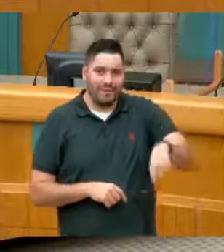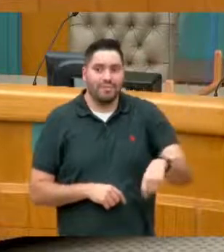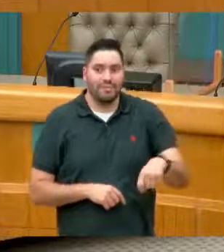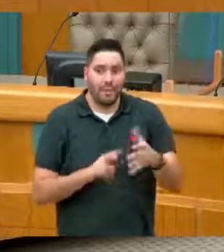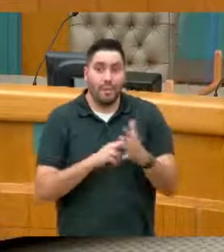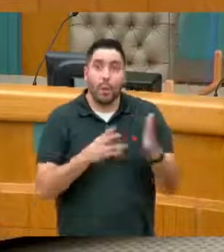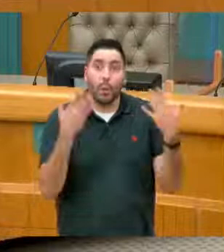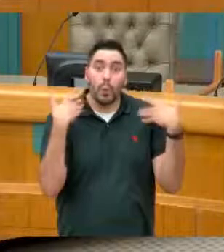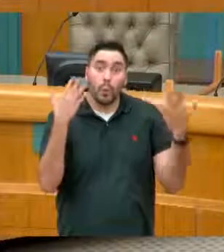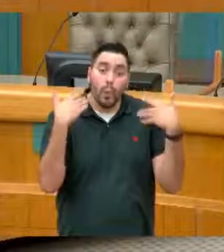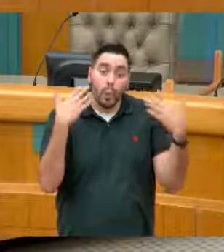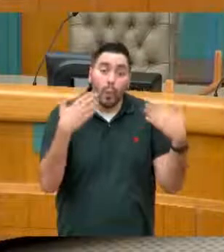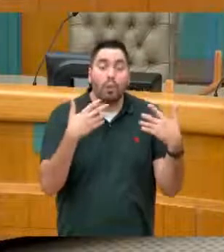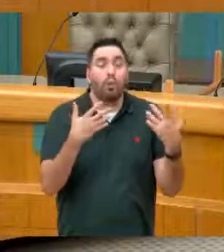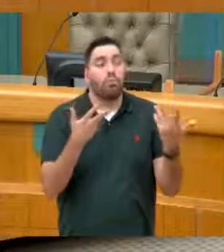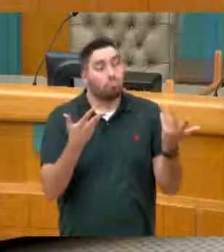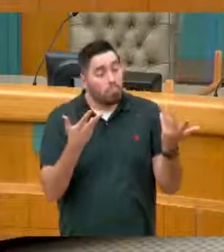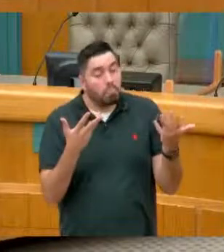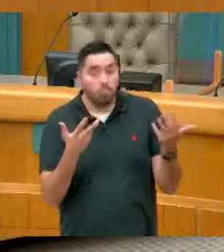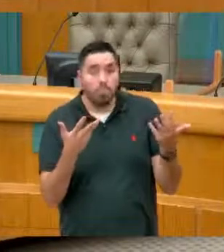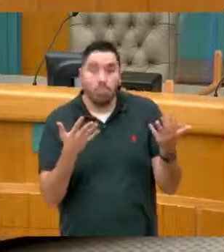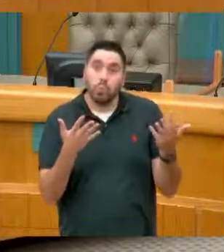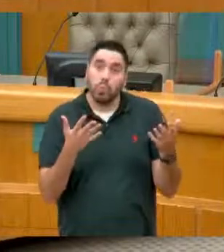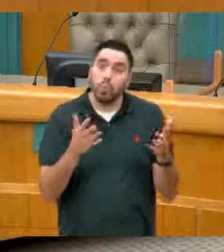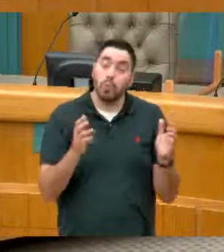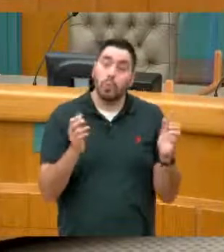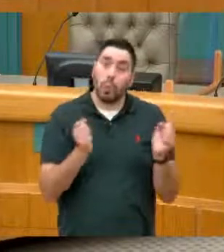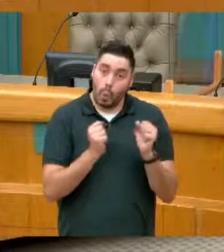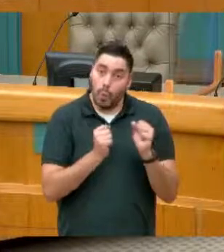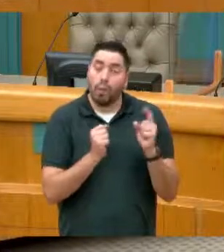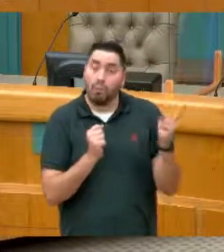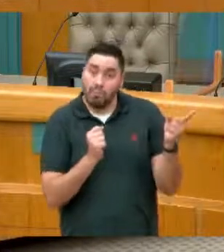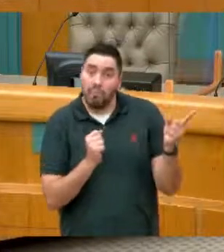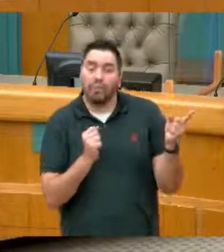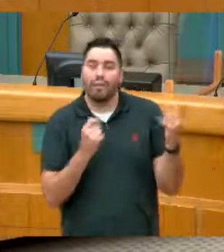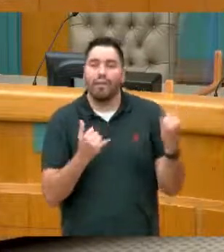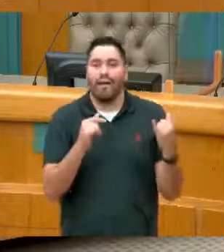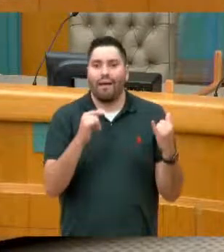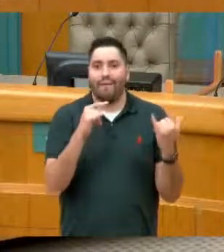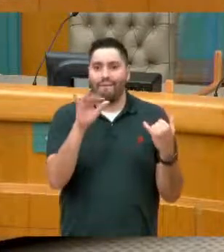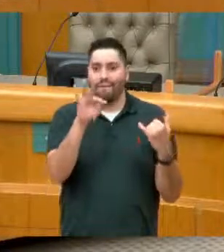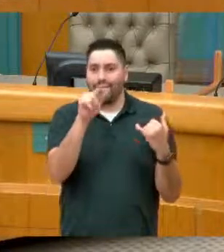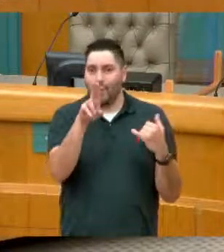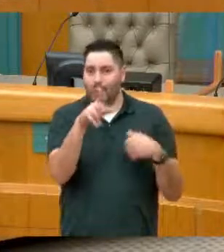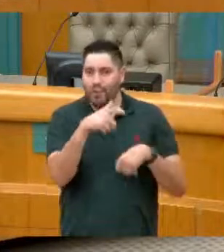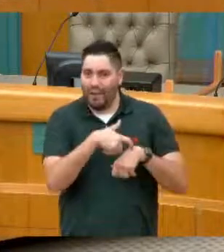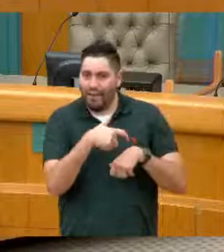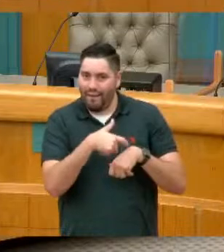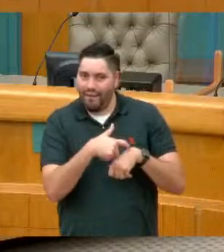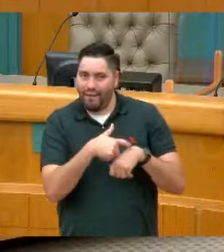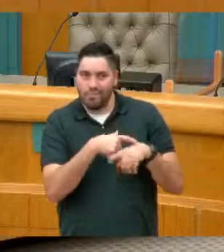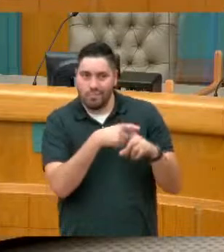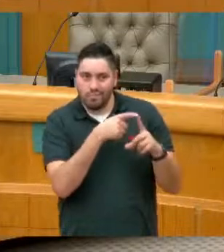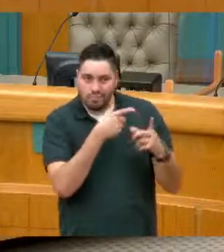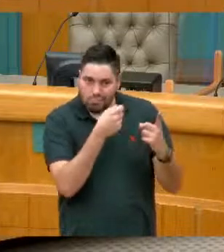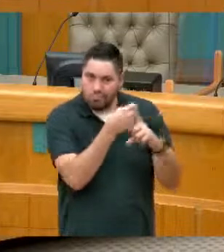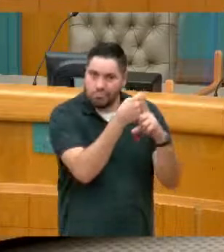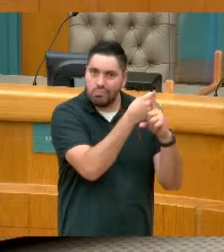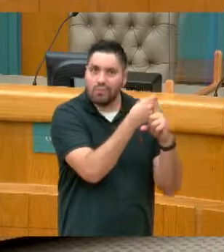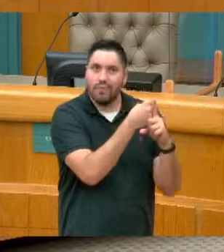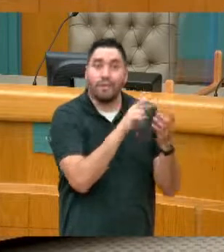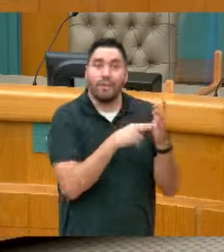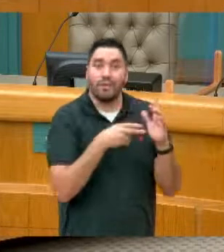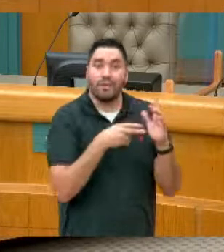seasonal effect of COVID. This has been confirmed by authorities like the University of Washington's IHME Modeling